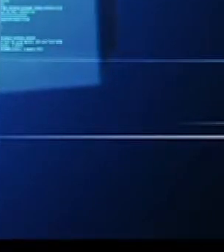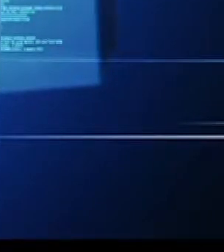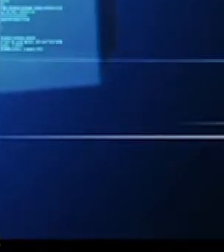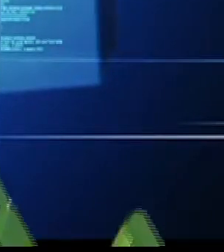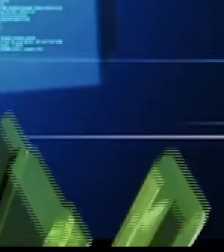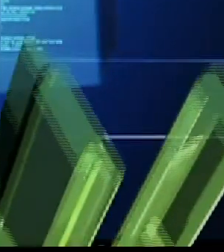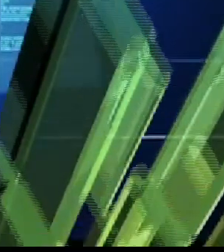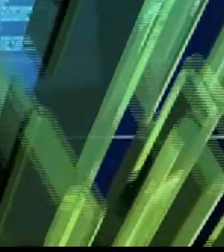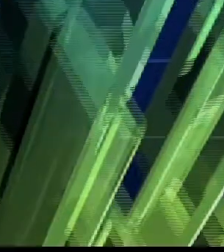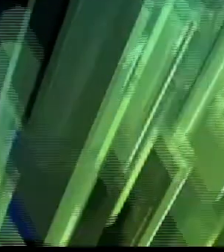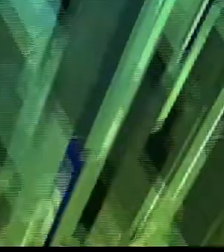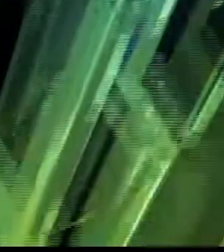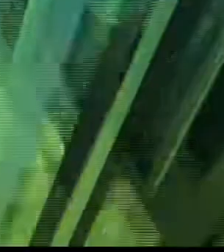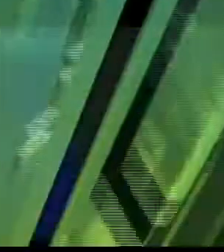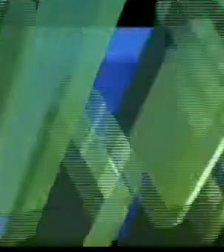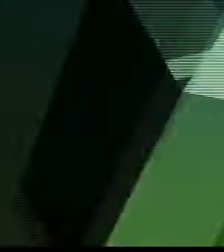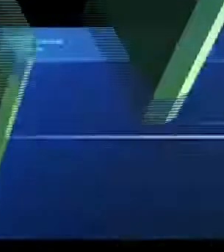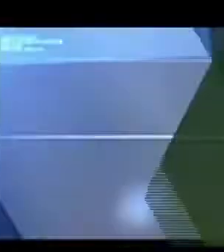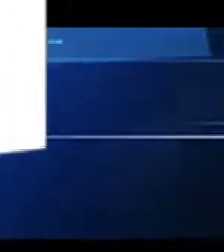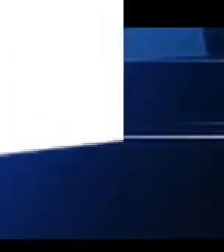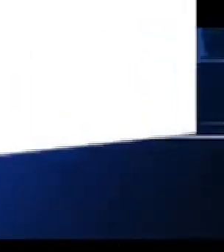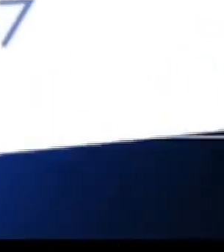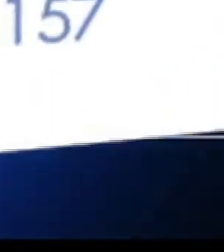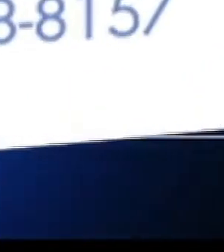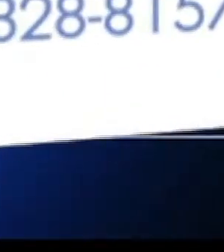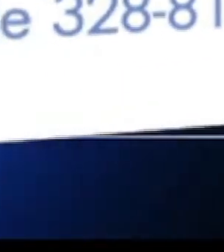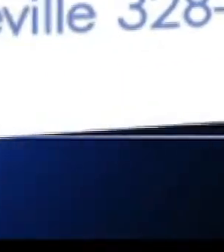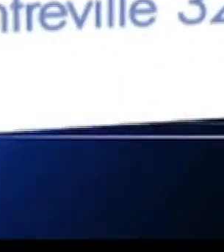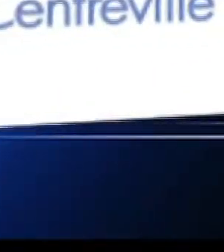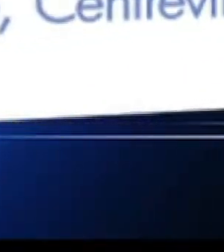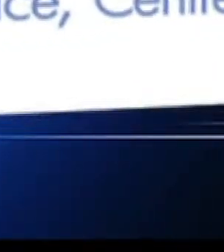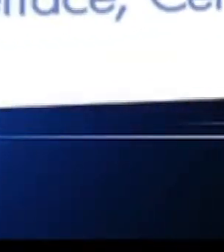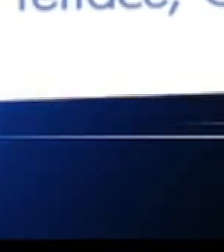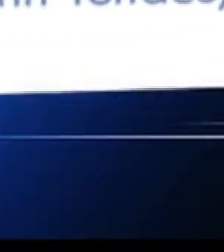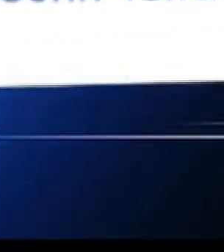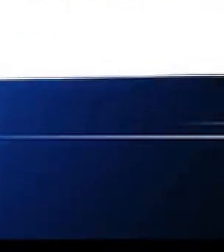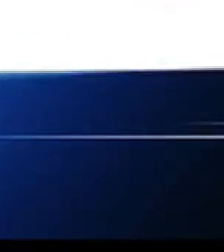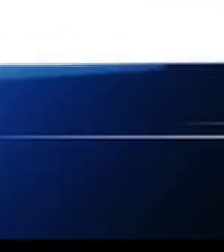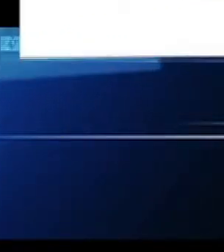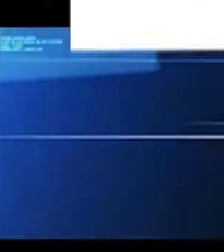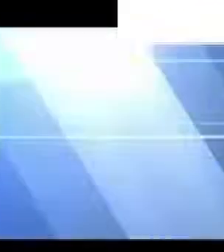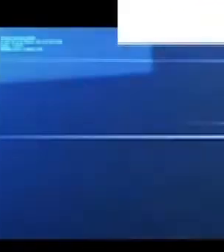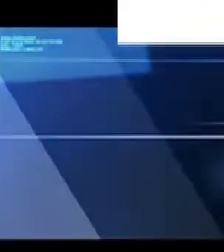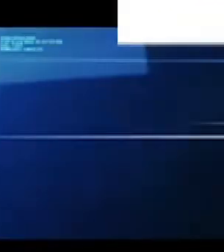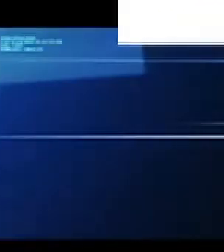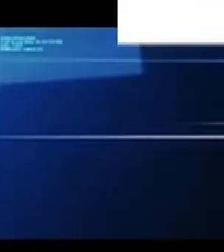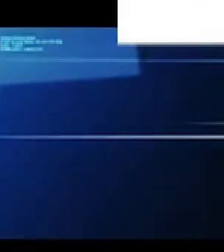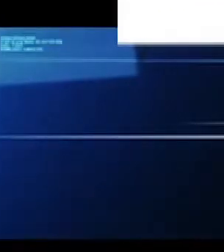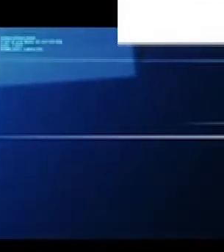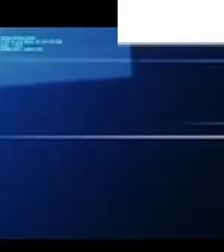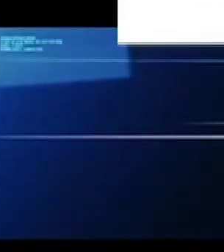This is ZNS Total Sports, brought to you by Fourth Terrace Diagnostic Center.